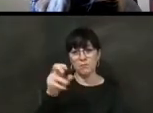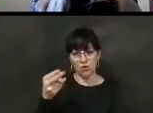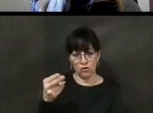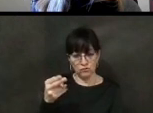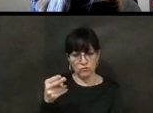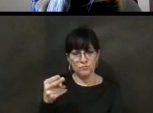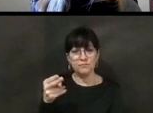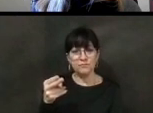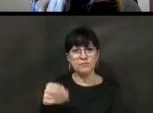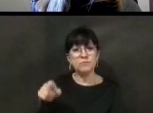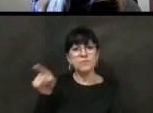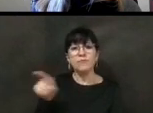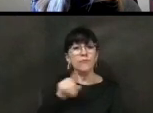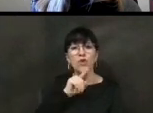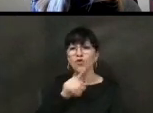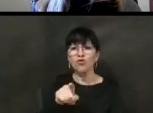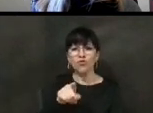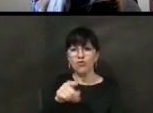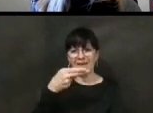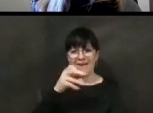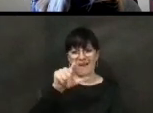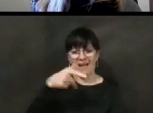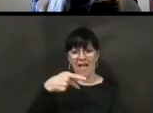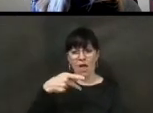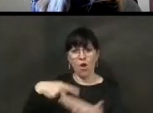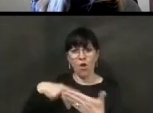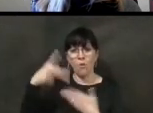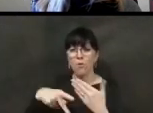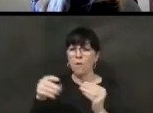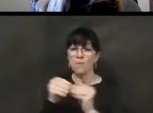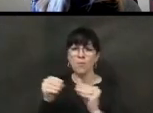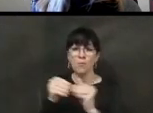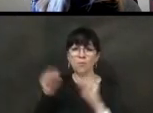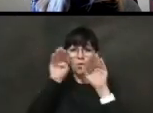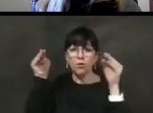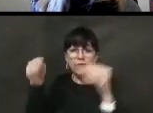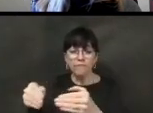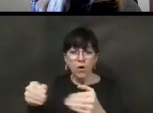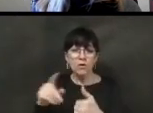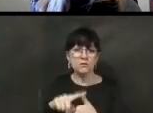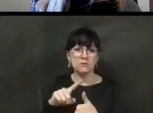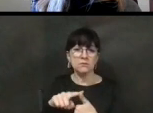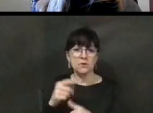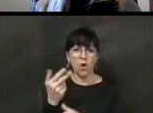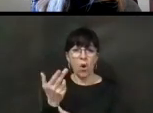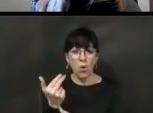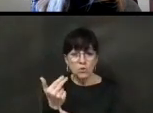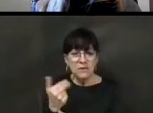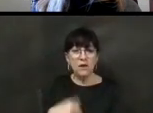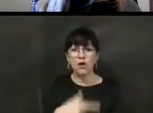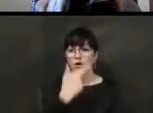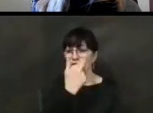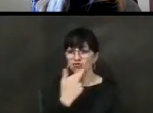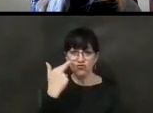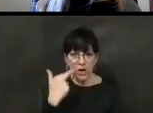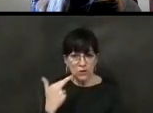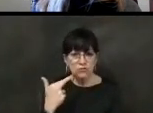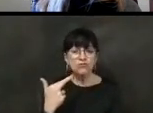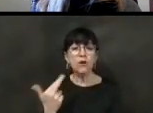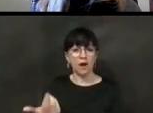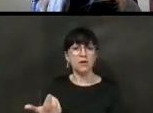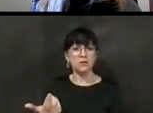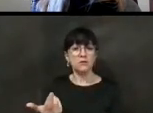the restaurant industry, the hospitality industry more broadly, hotels, and leisure activities. At